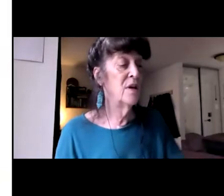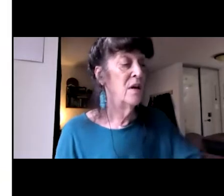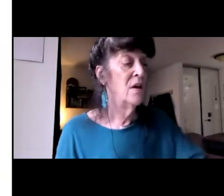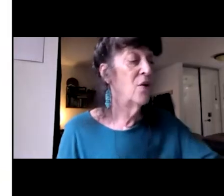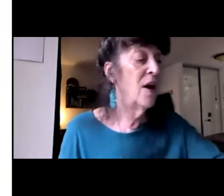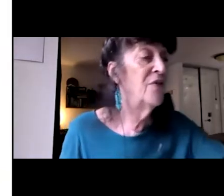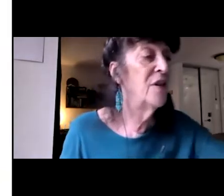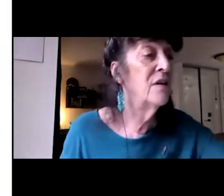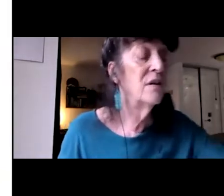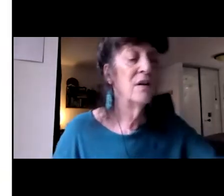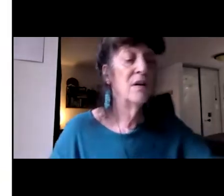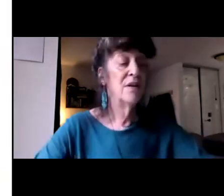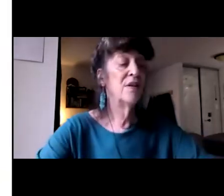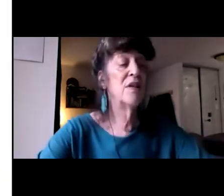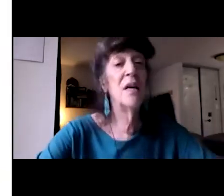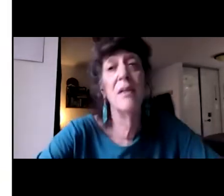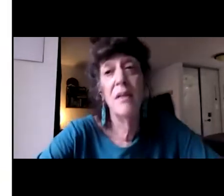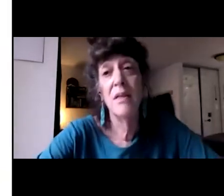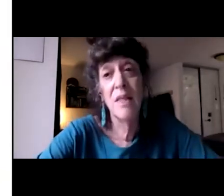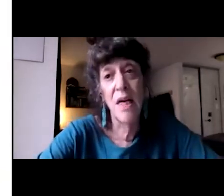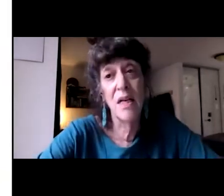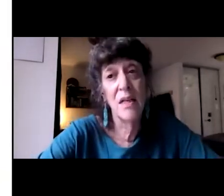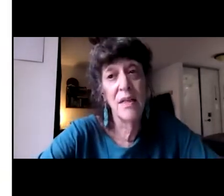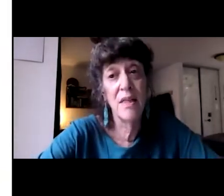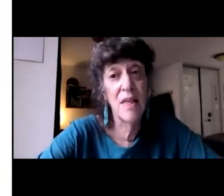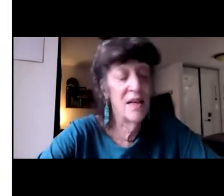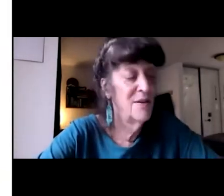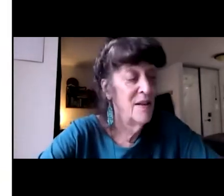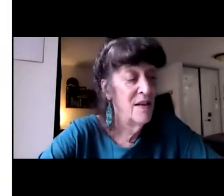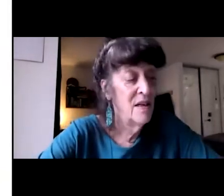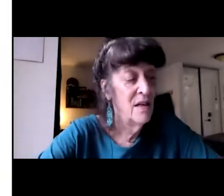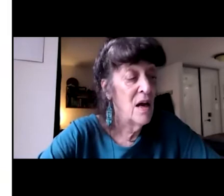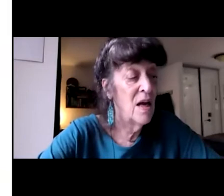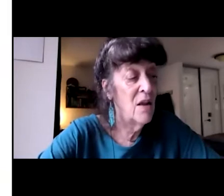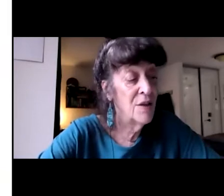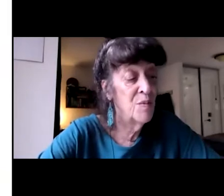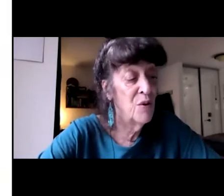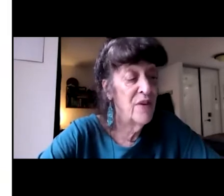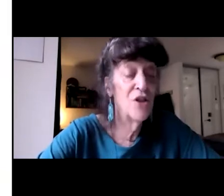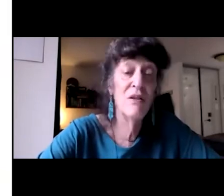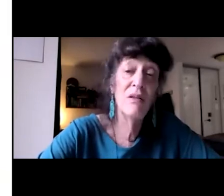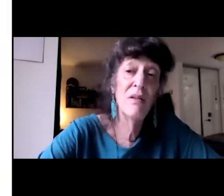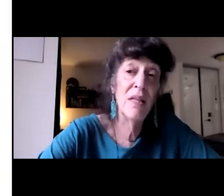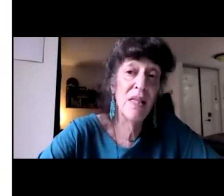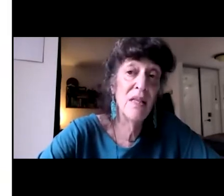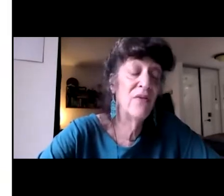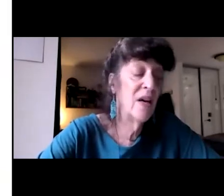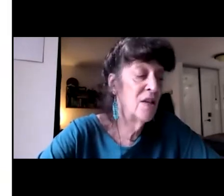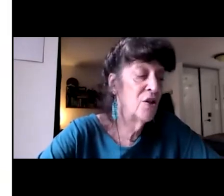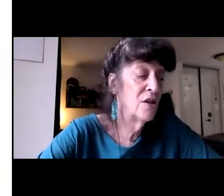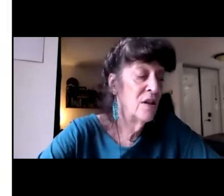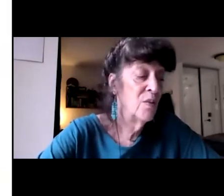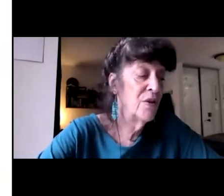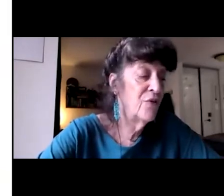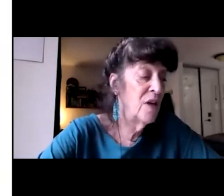words, crafted, stuck, stuck, stuck. I lost motivation, incentive